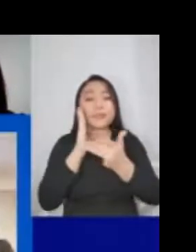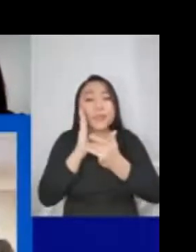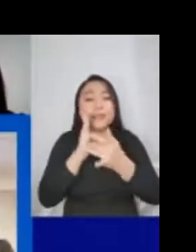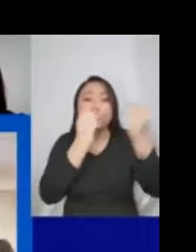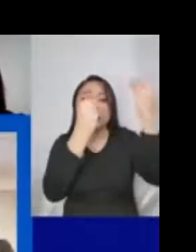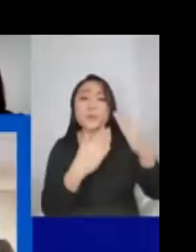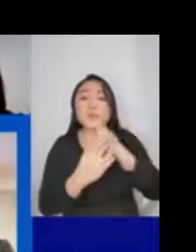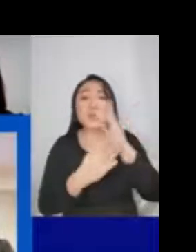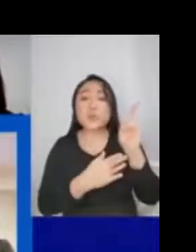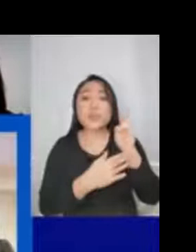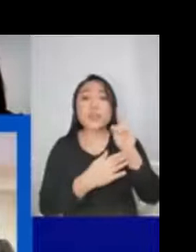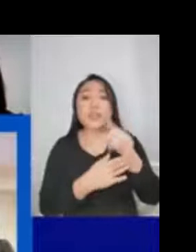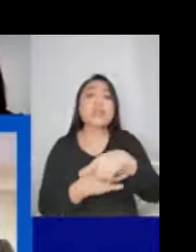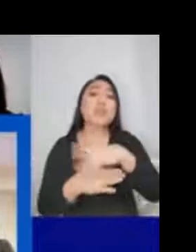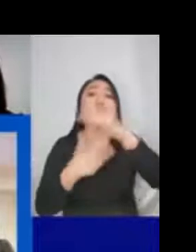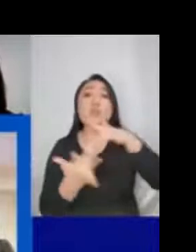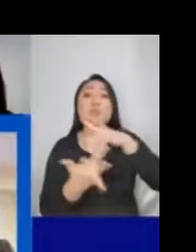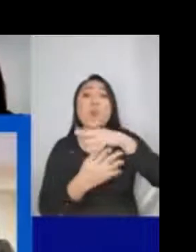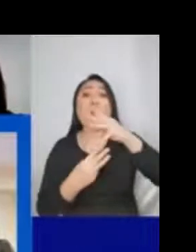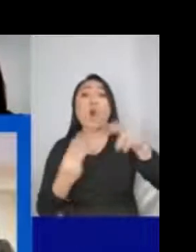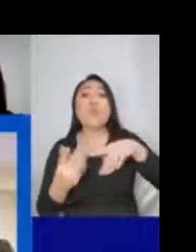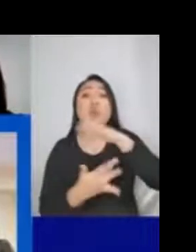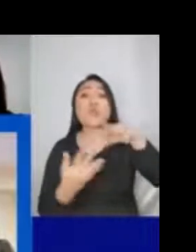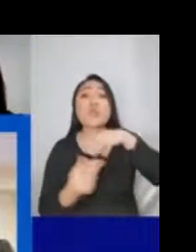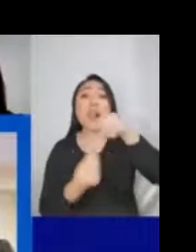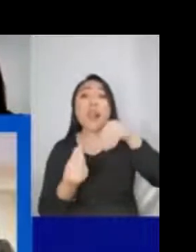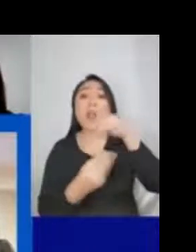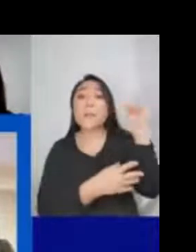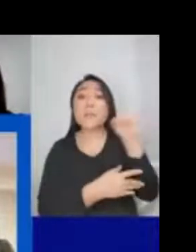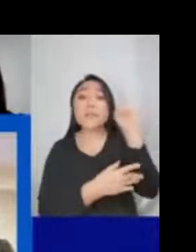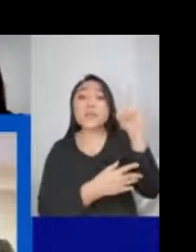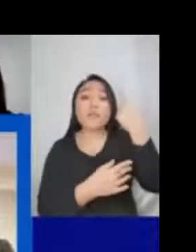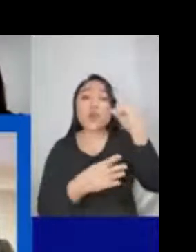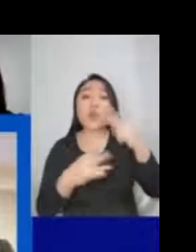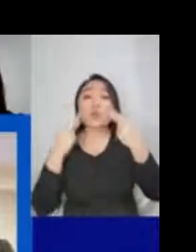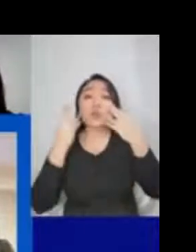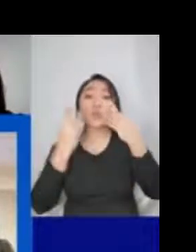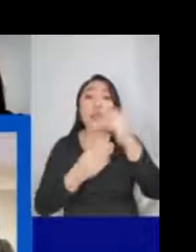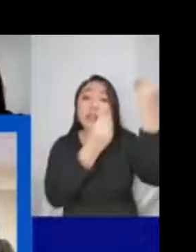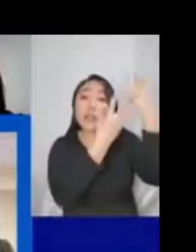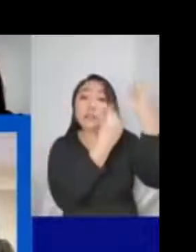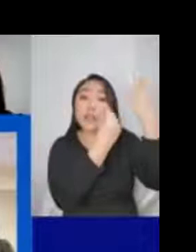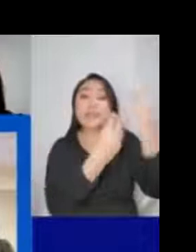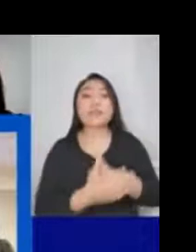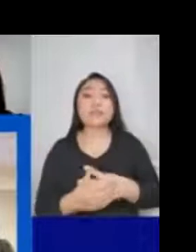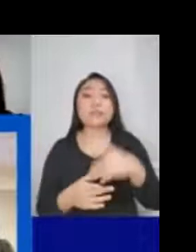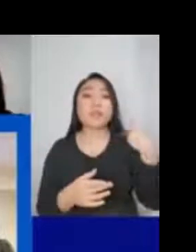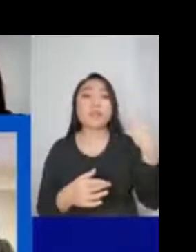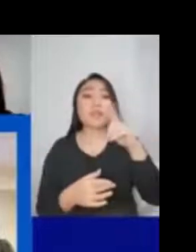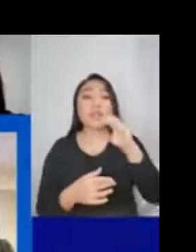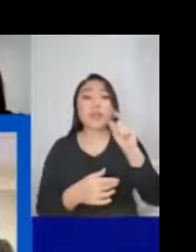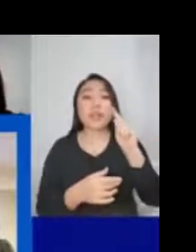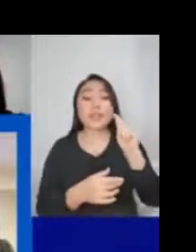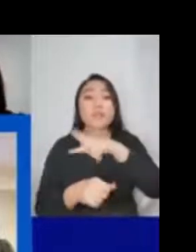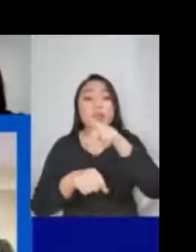And lastly, we provide S&P information training. So here are the following trainings that we conducted by request to the